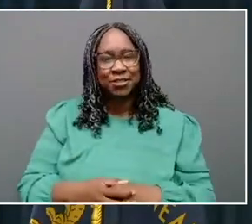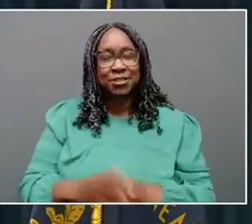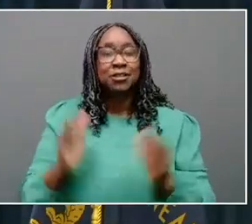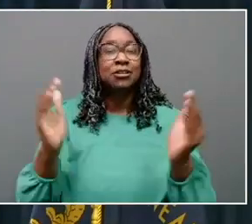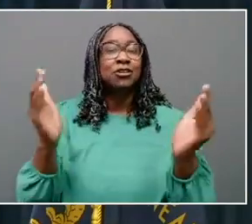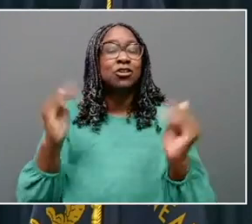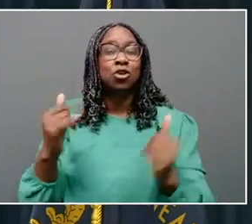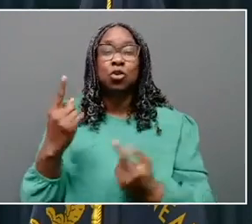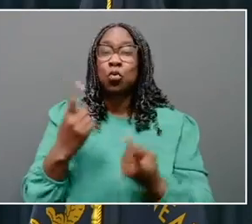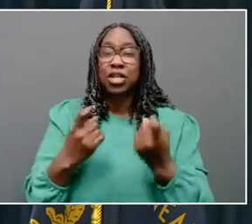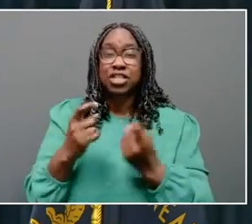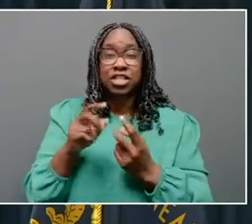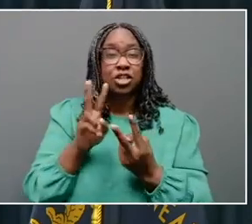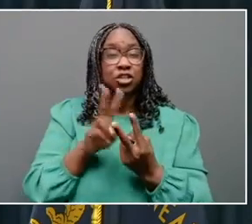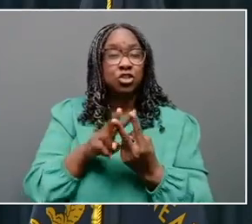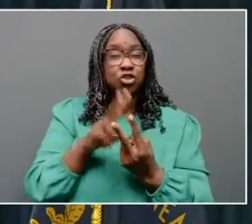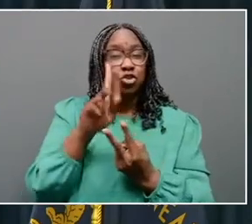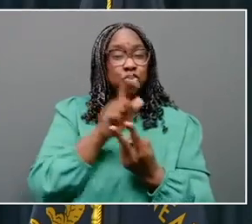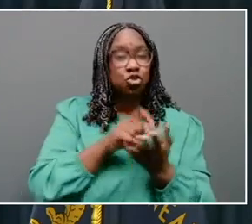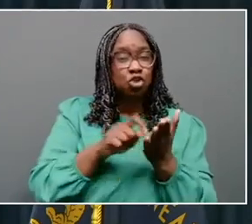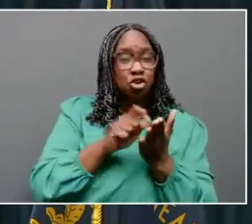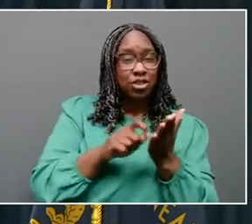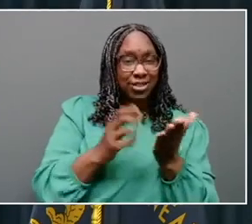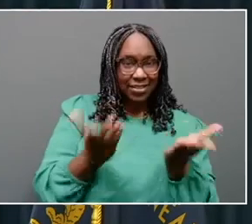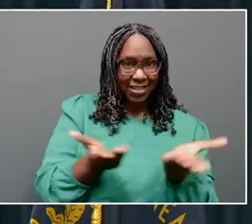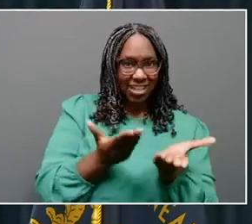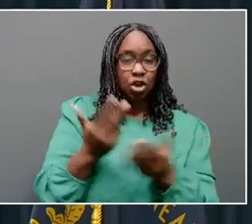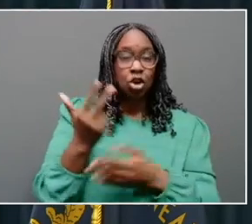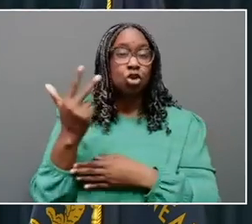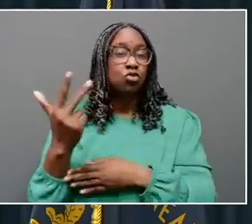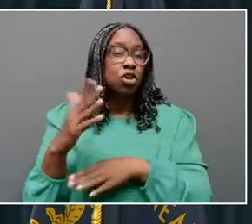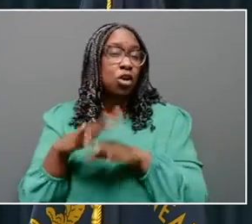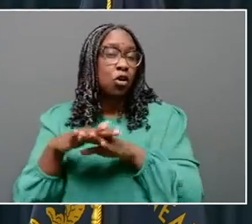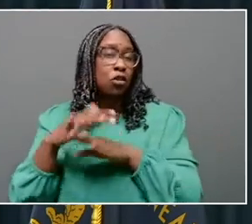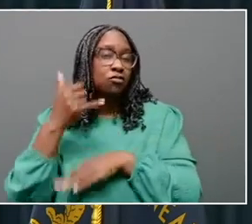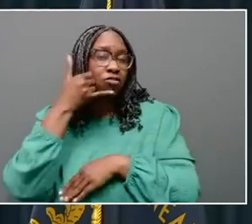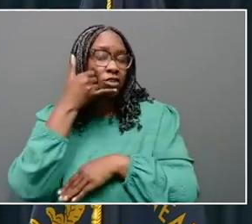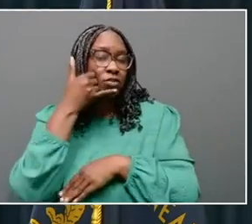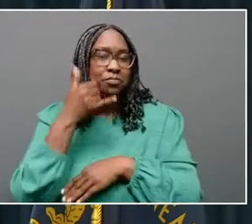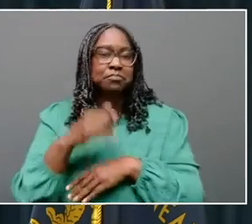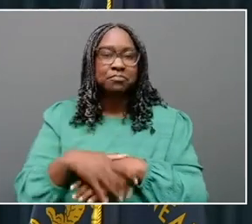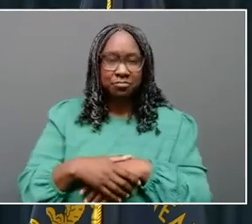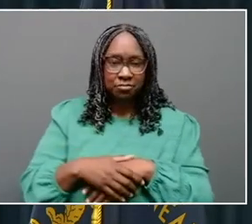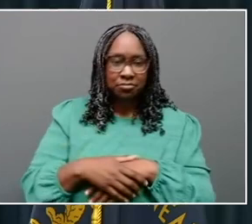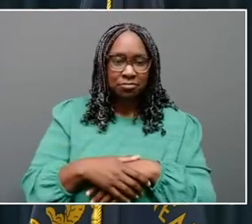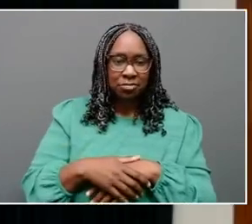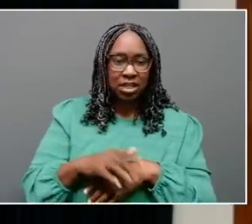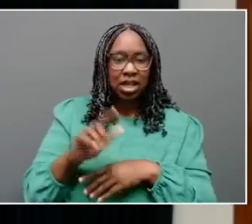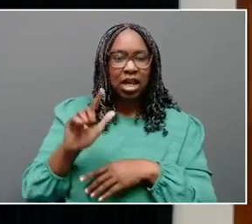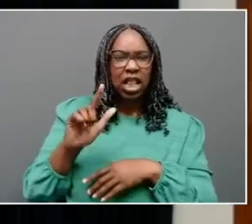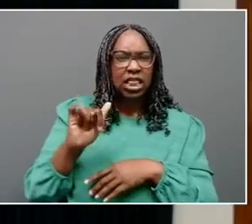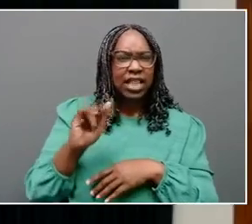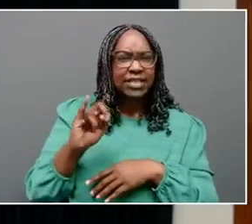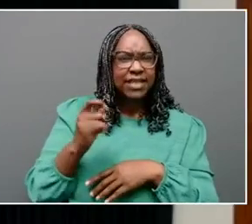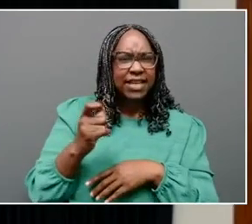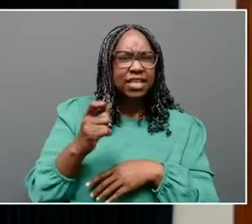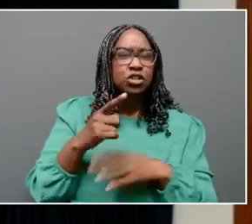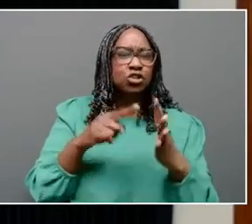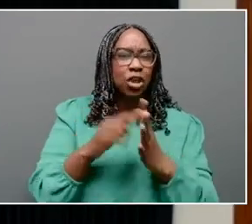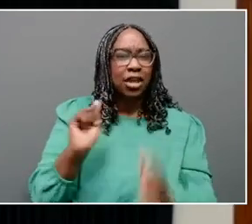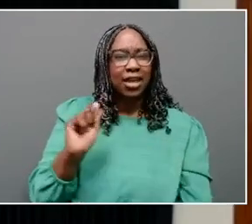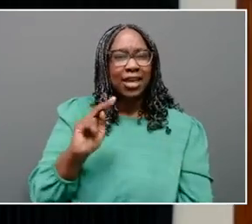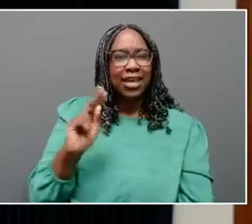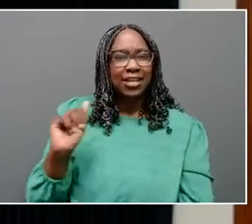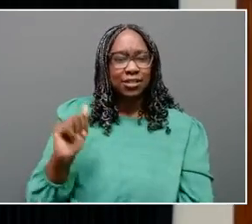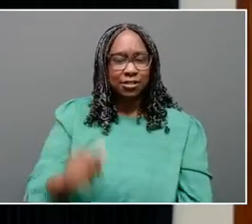have two journalists in the room with us and three on the line. We'll start with the latex. I think we ought to start with Anna.